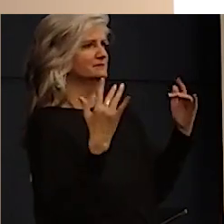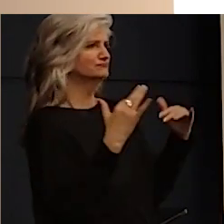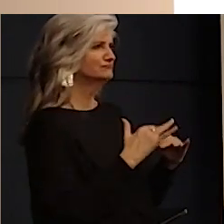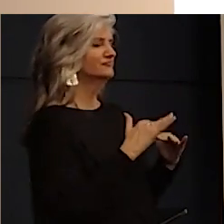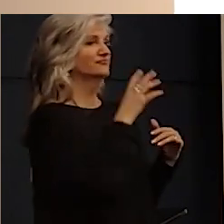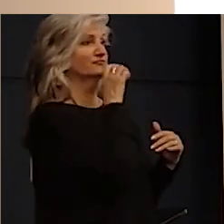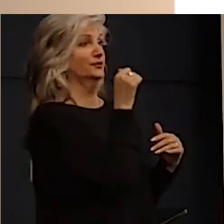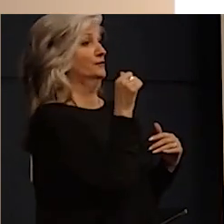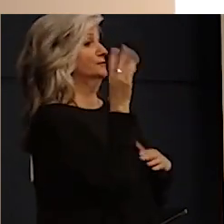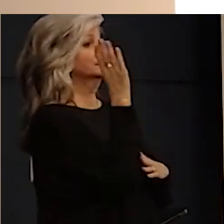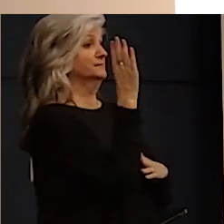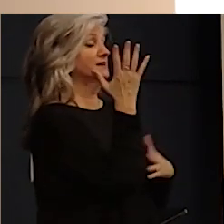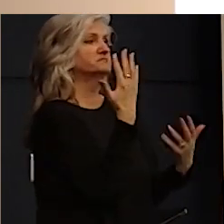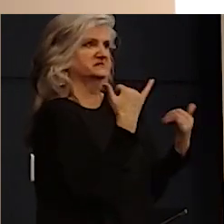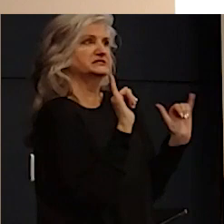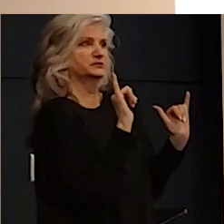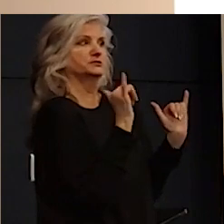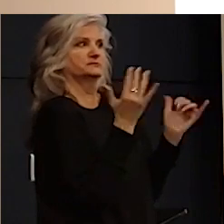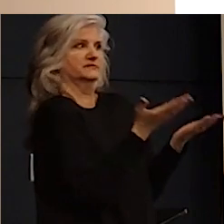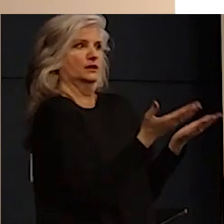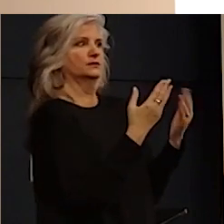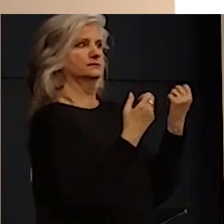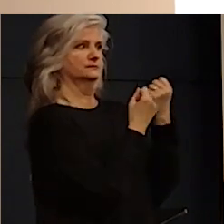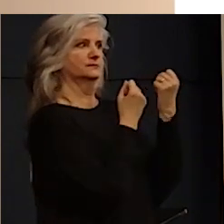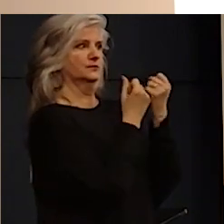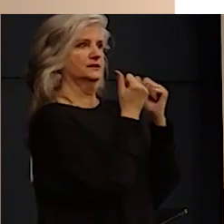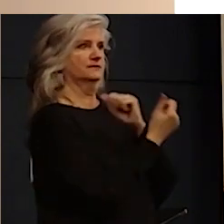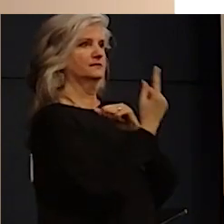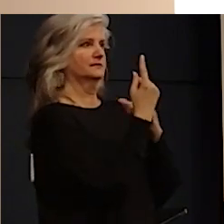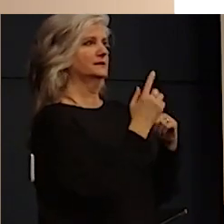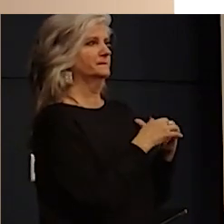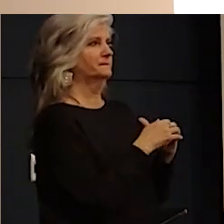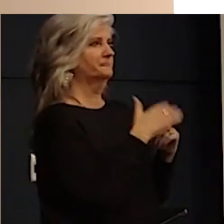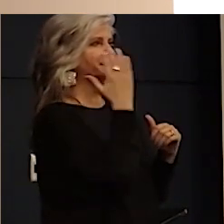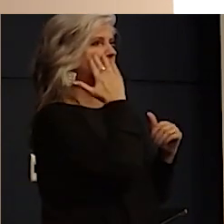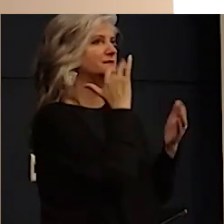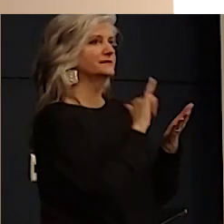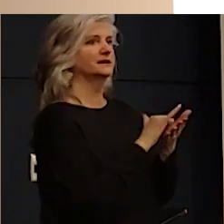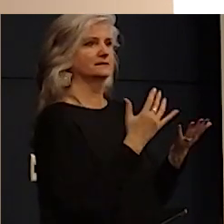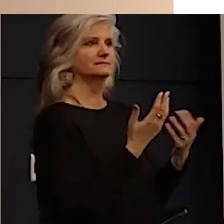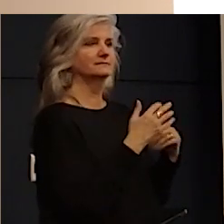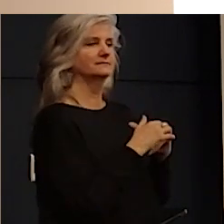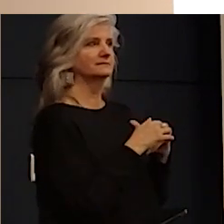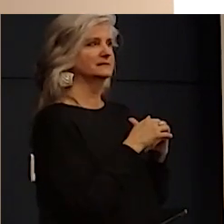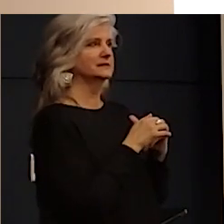don't speak, you can just be there to support everybody else. So know that.